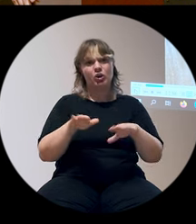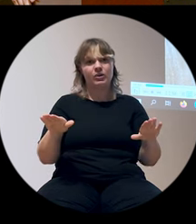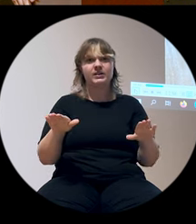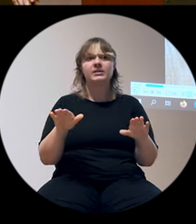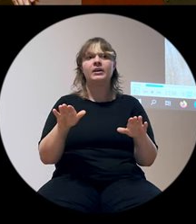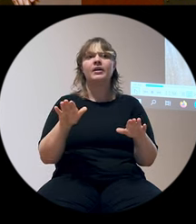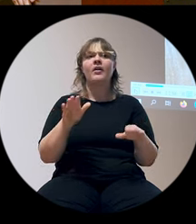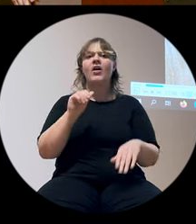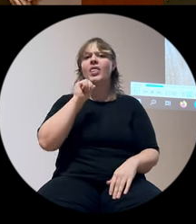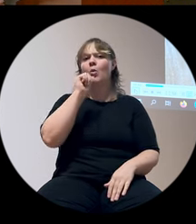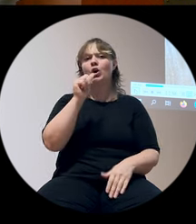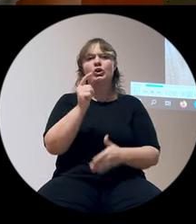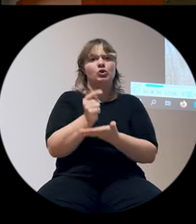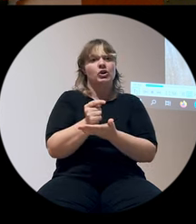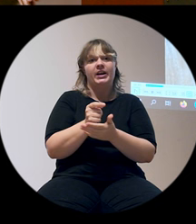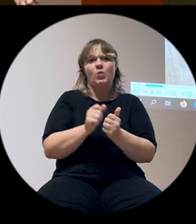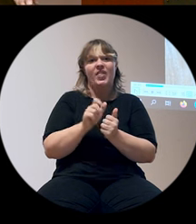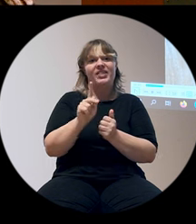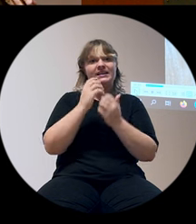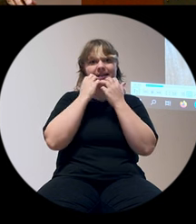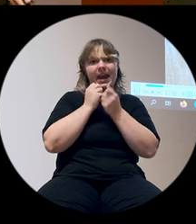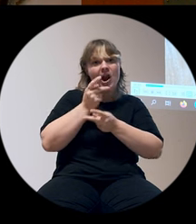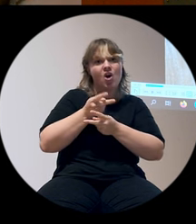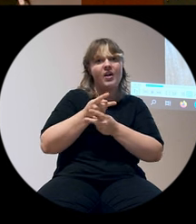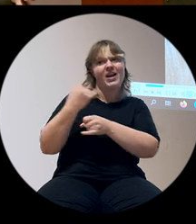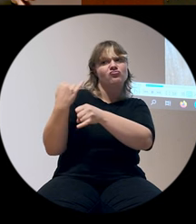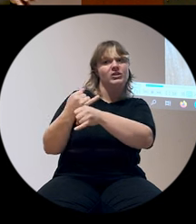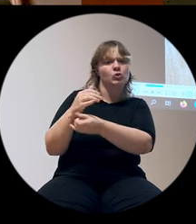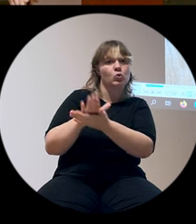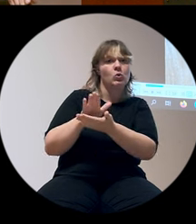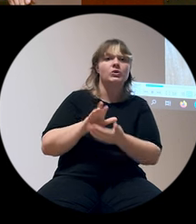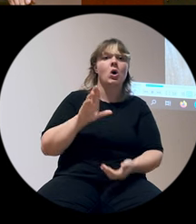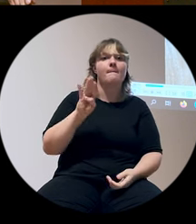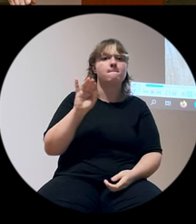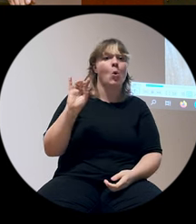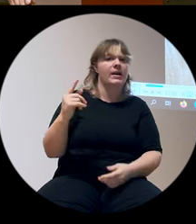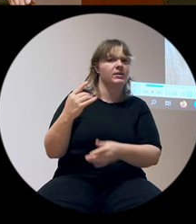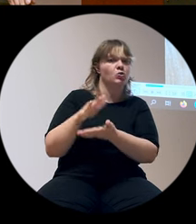not treated with this in residential schools, in boarding schools.